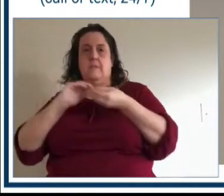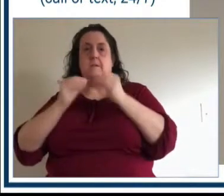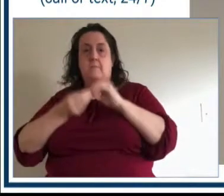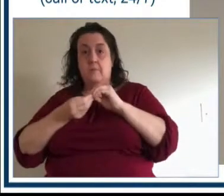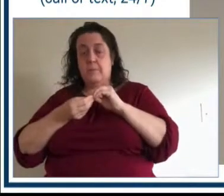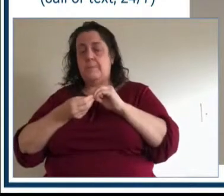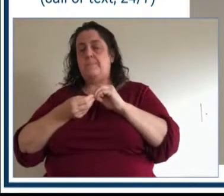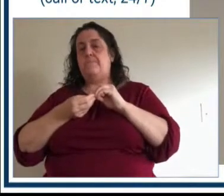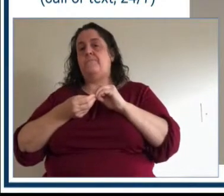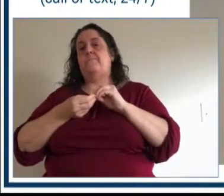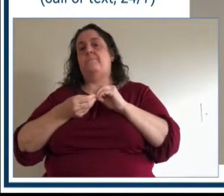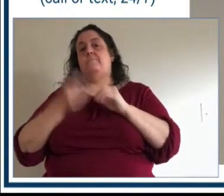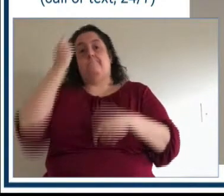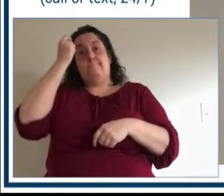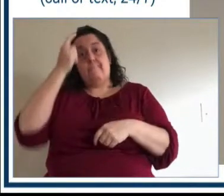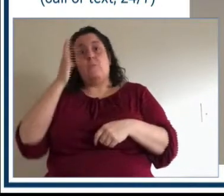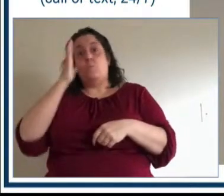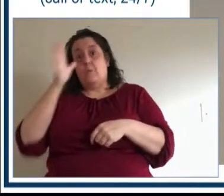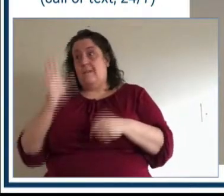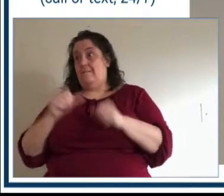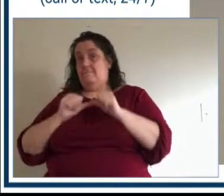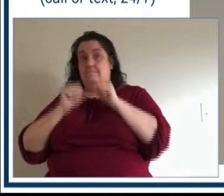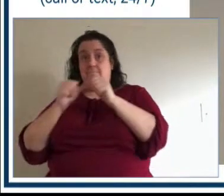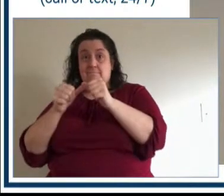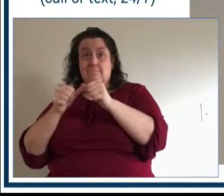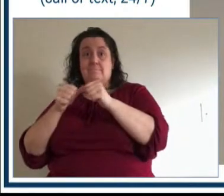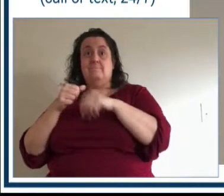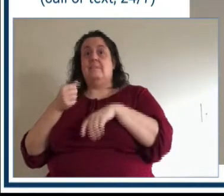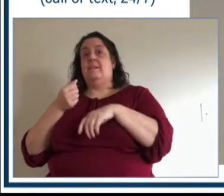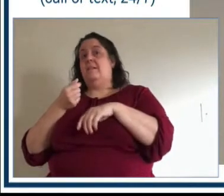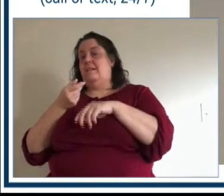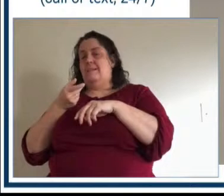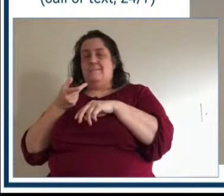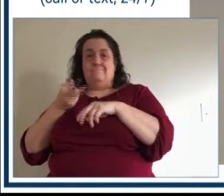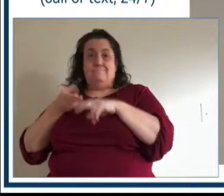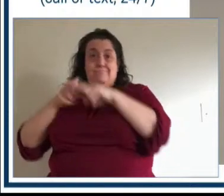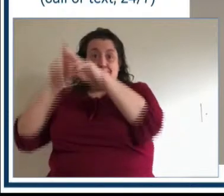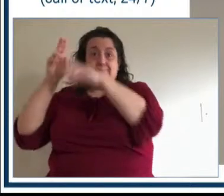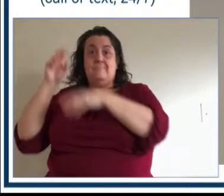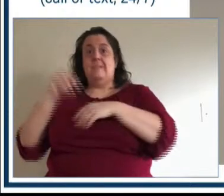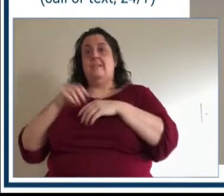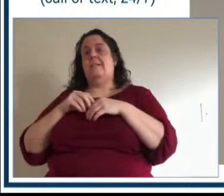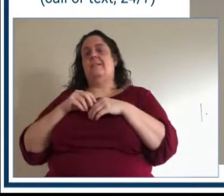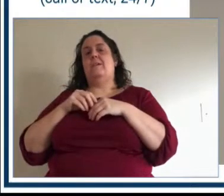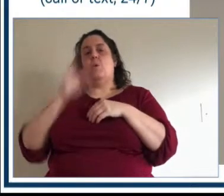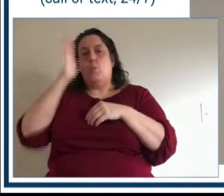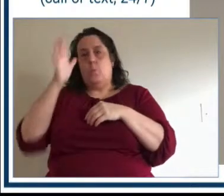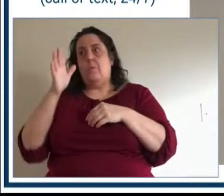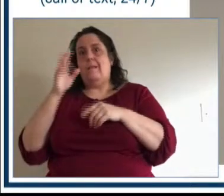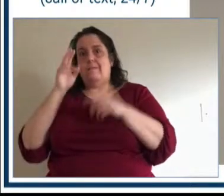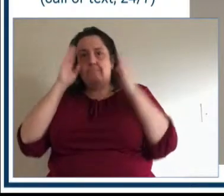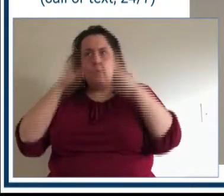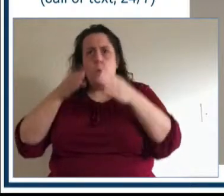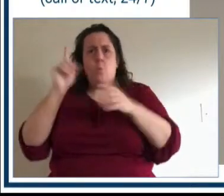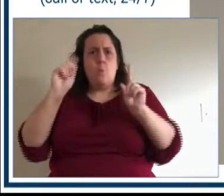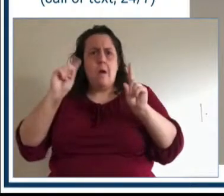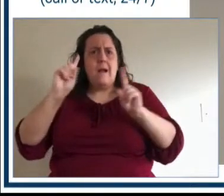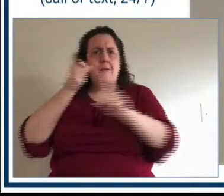cases that involve vulnerable people and settings like schools, long-term care facilities, and healthcare